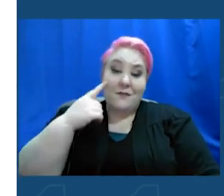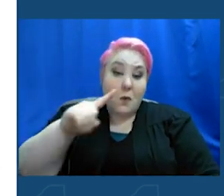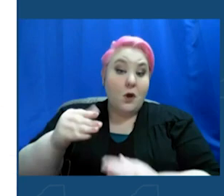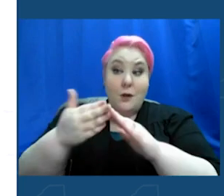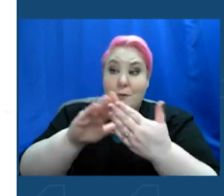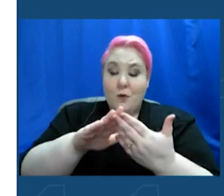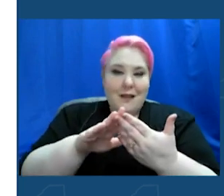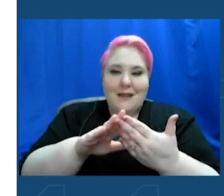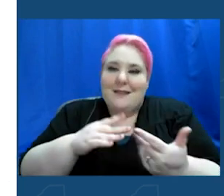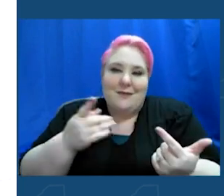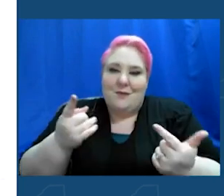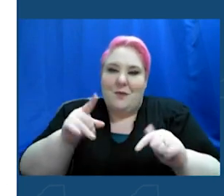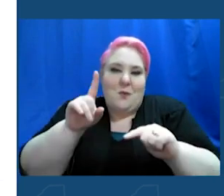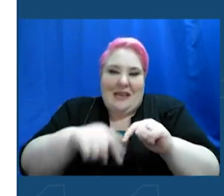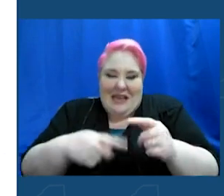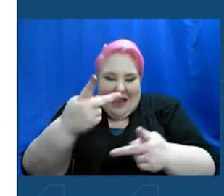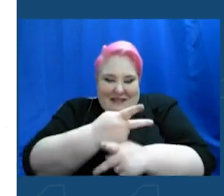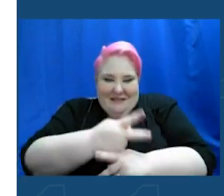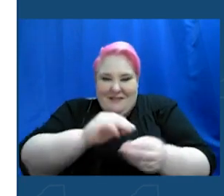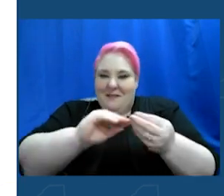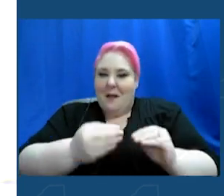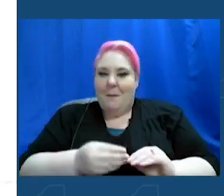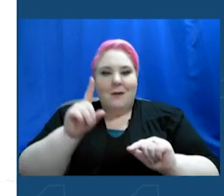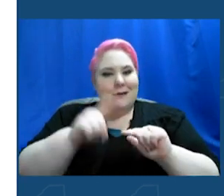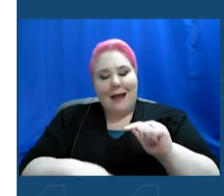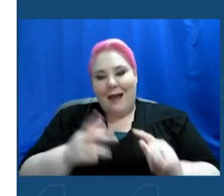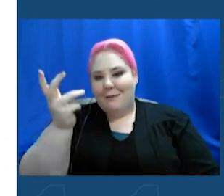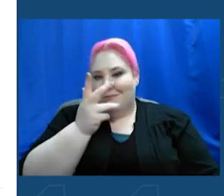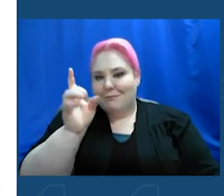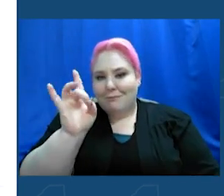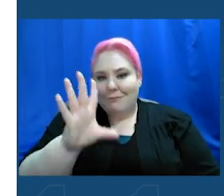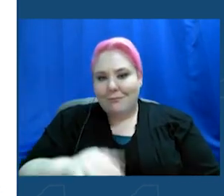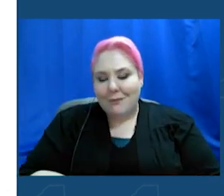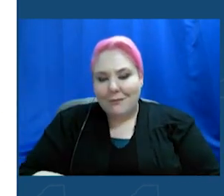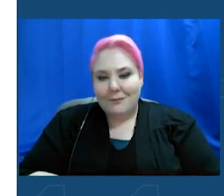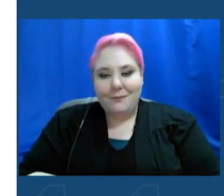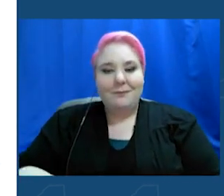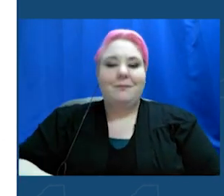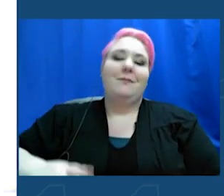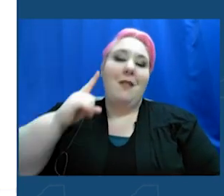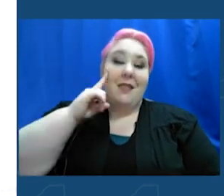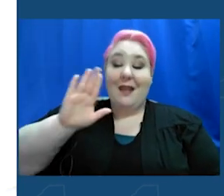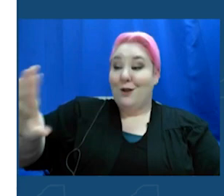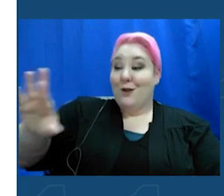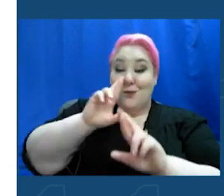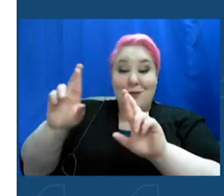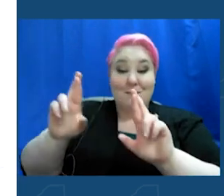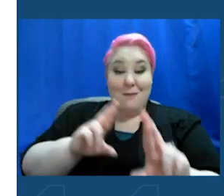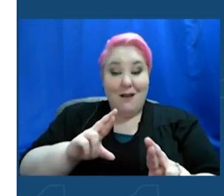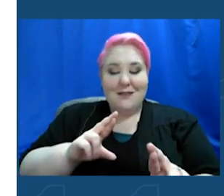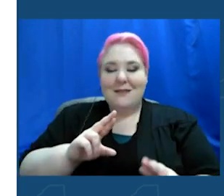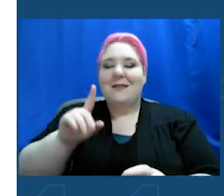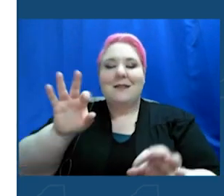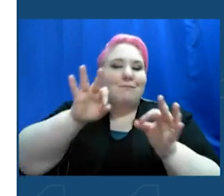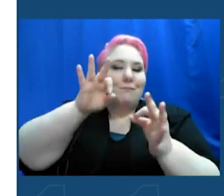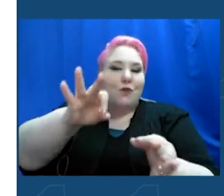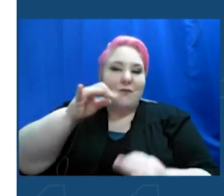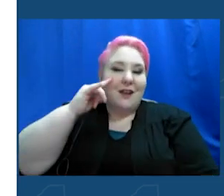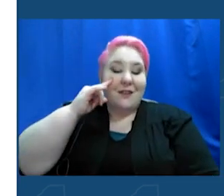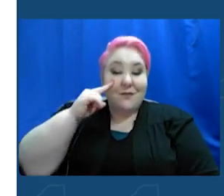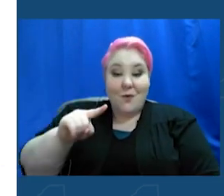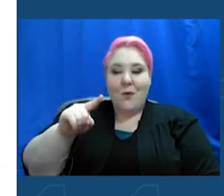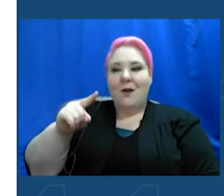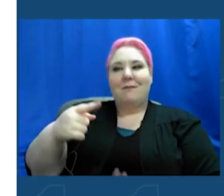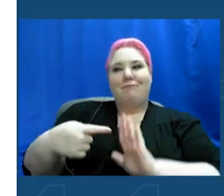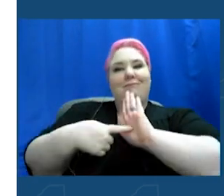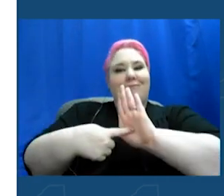incalculable. So the governor's response, I think, is a perfect response to those disasters, is a perfect indication of